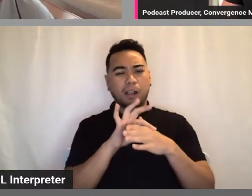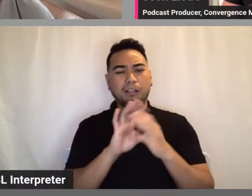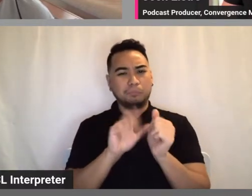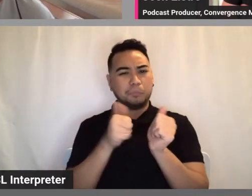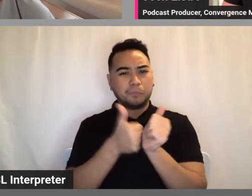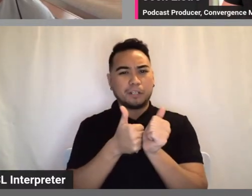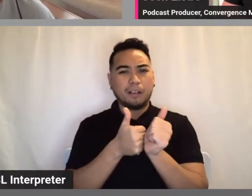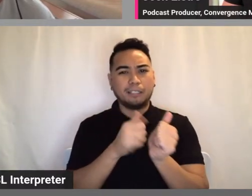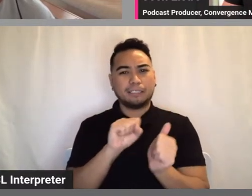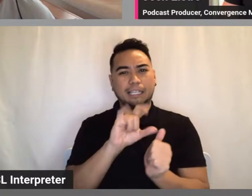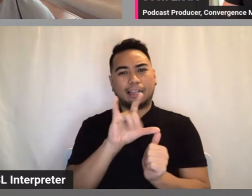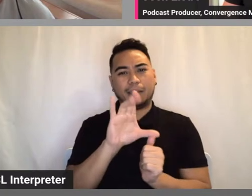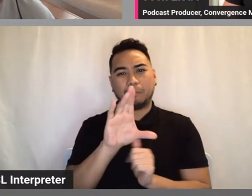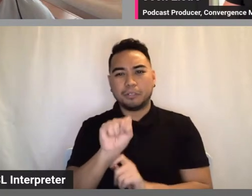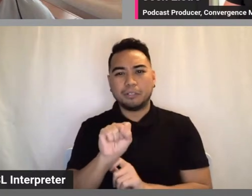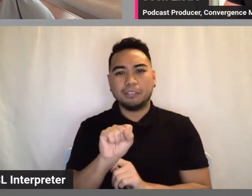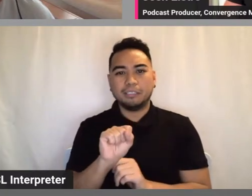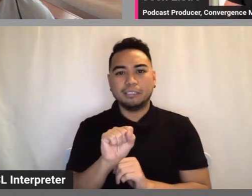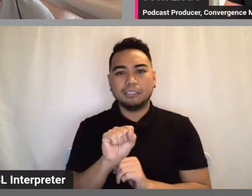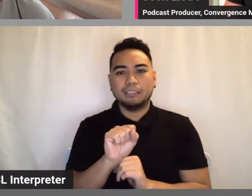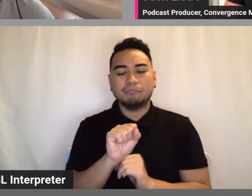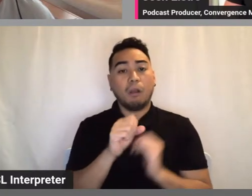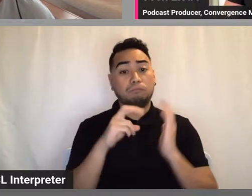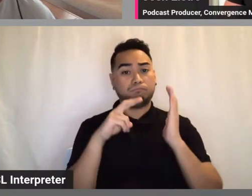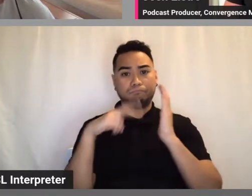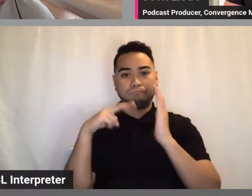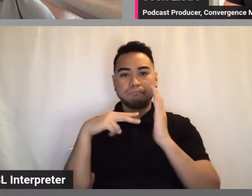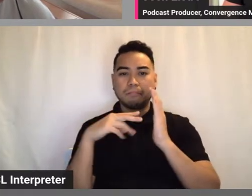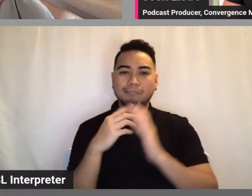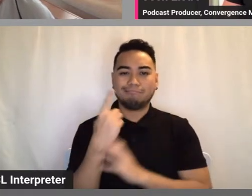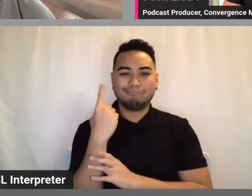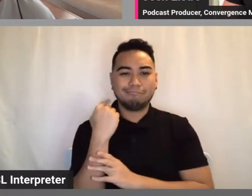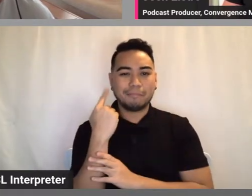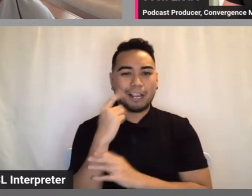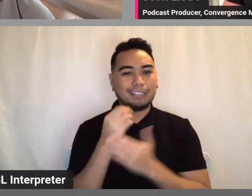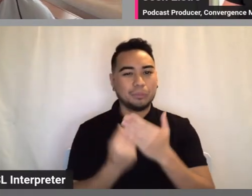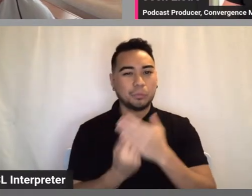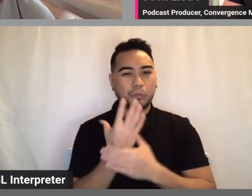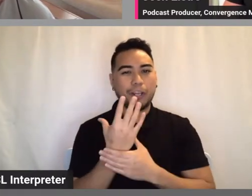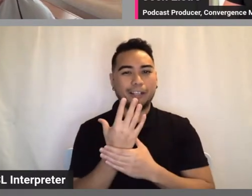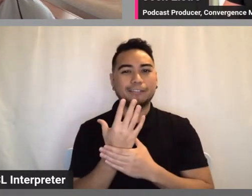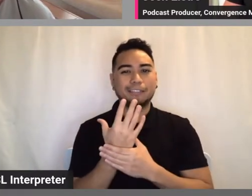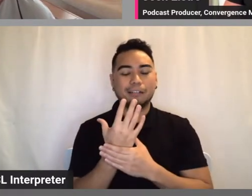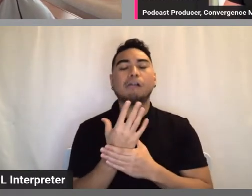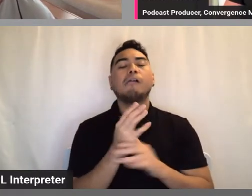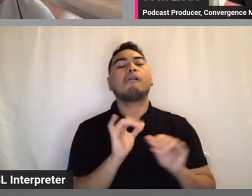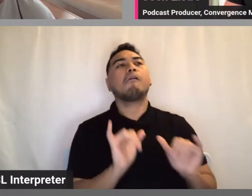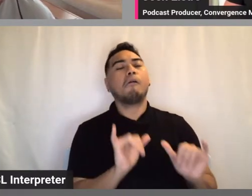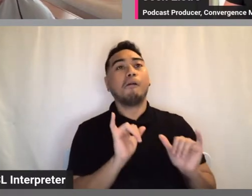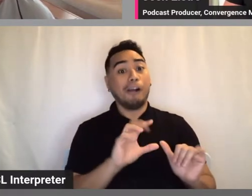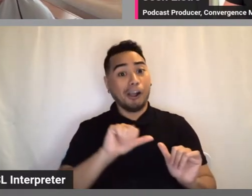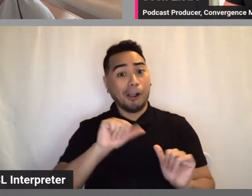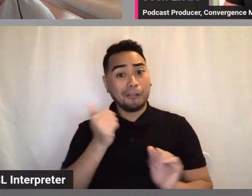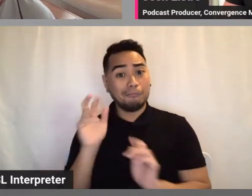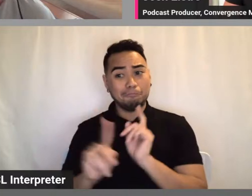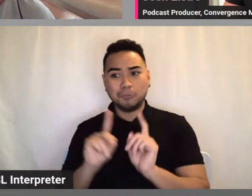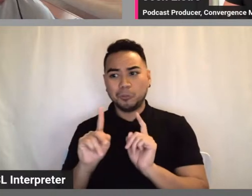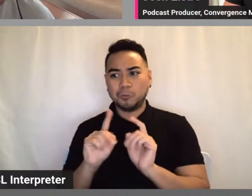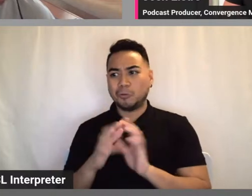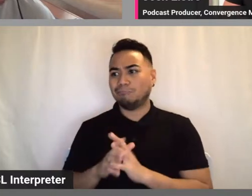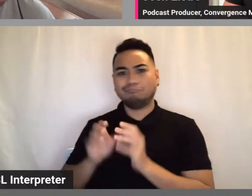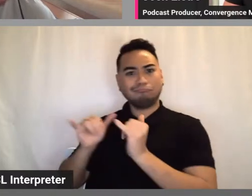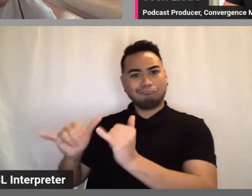I was reading it as we were going through the syllabus last spring, and I was like, oh, okay, there's other people who see things the same